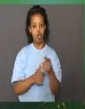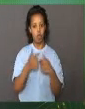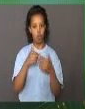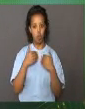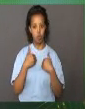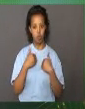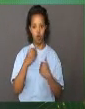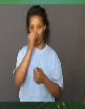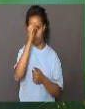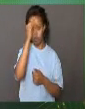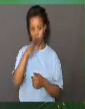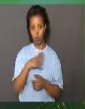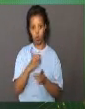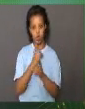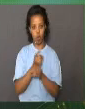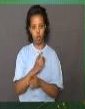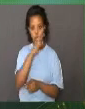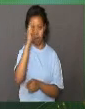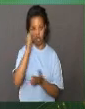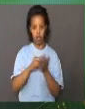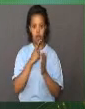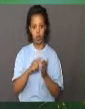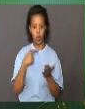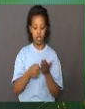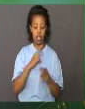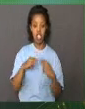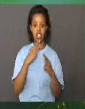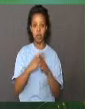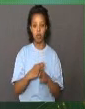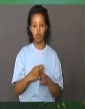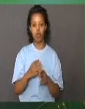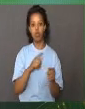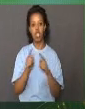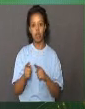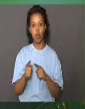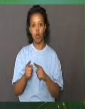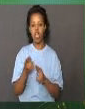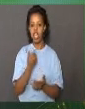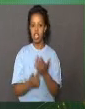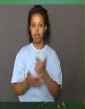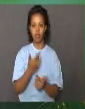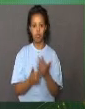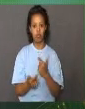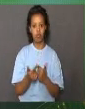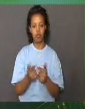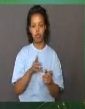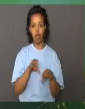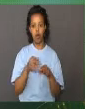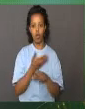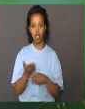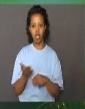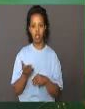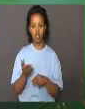individuals. These scientists demonstrated that materials derived